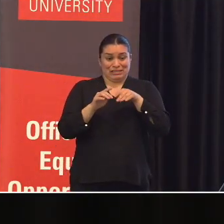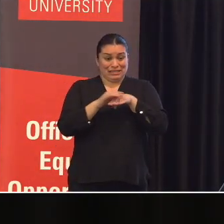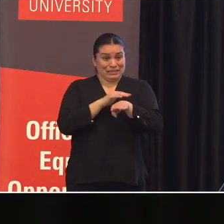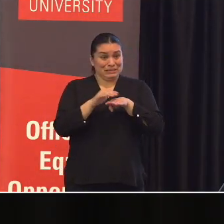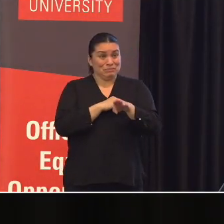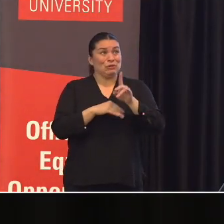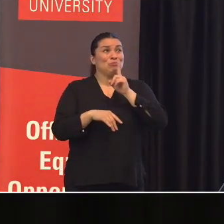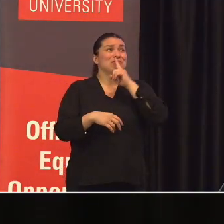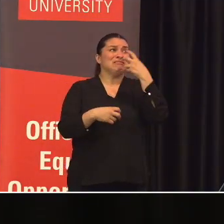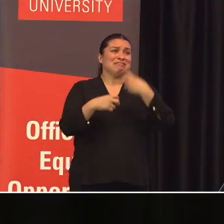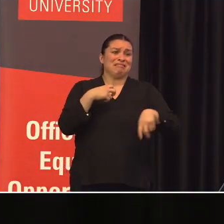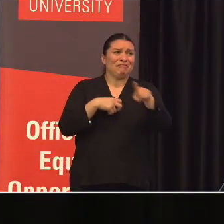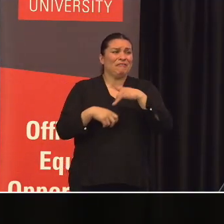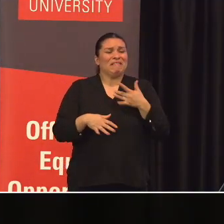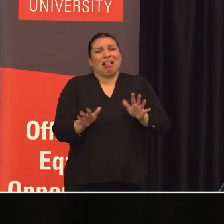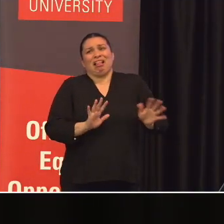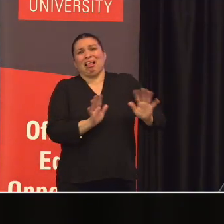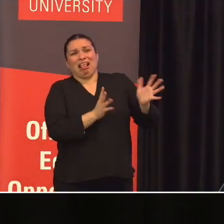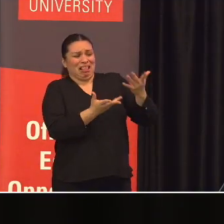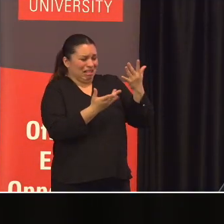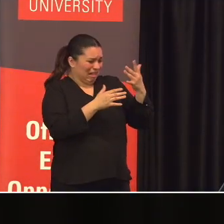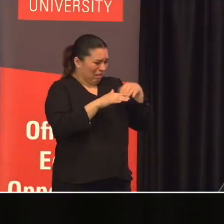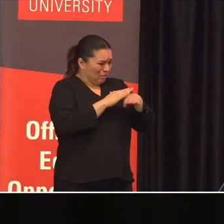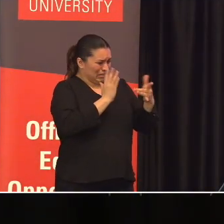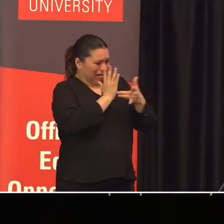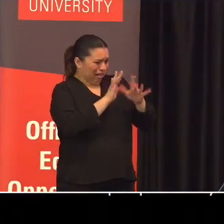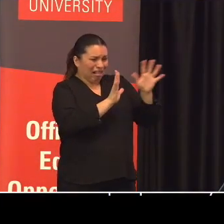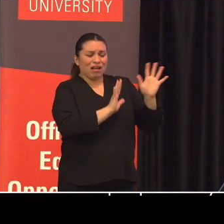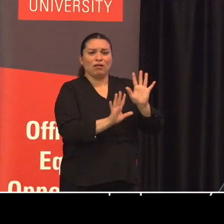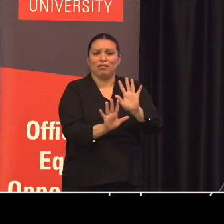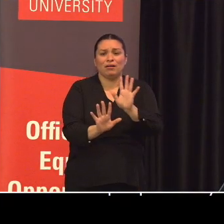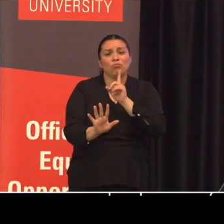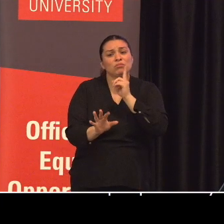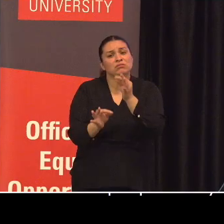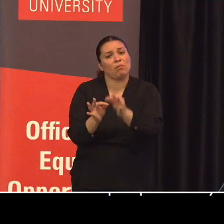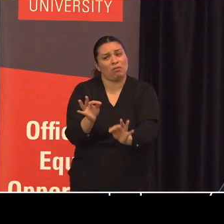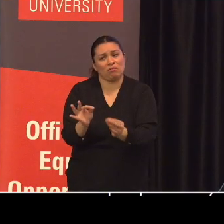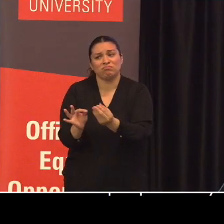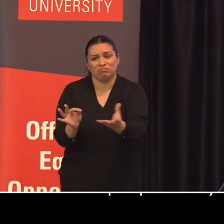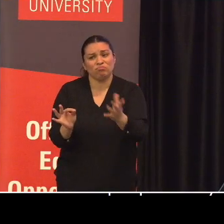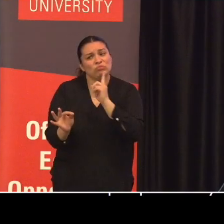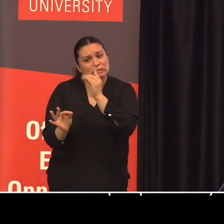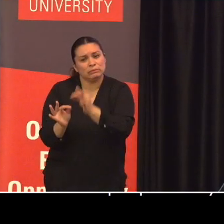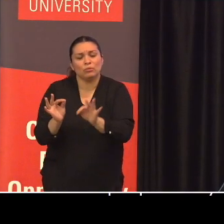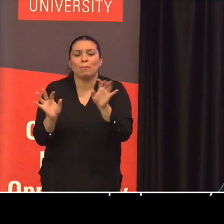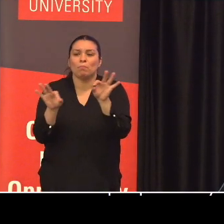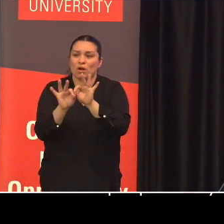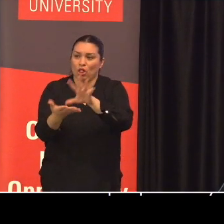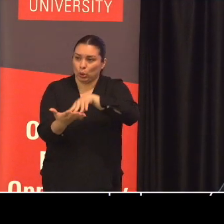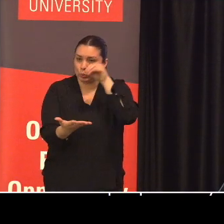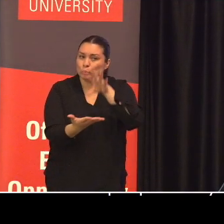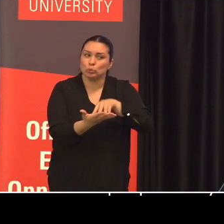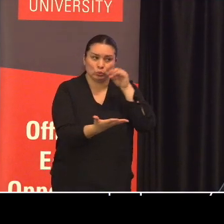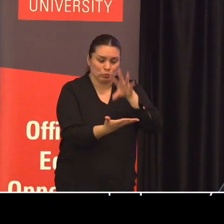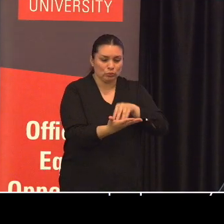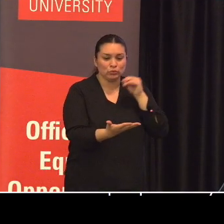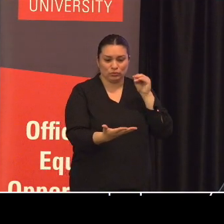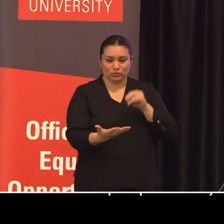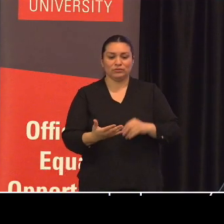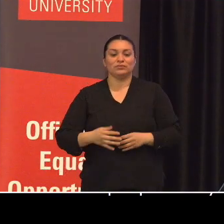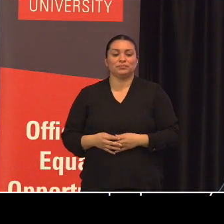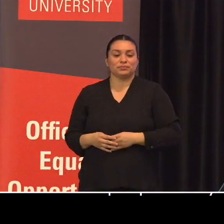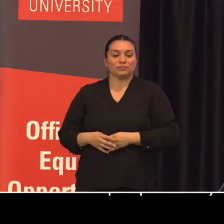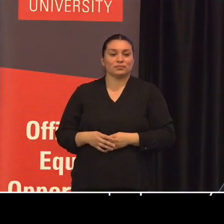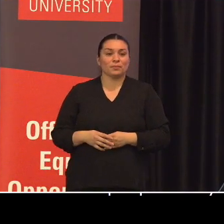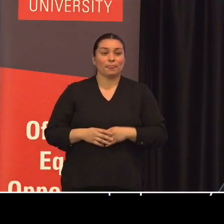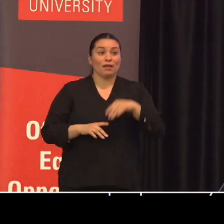know. So what are some key takeaways? Using and creating accessible materials does not